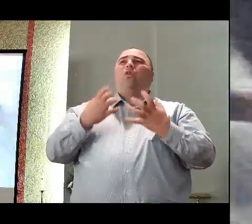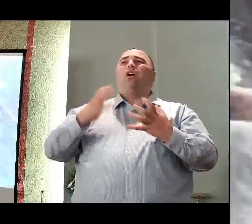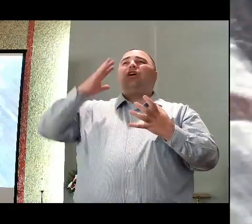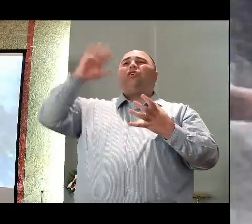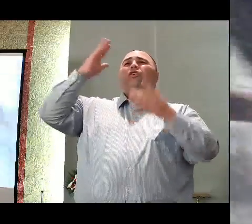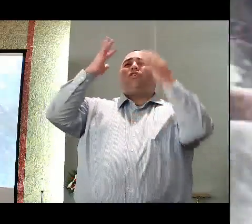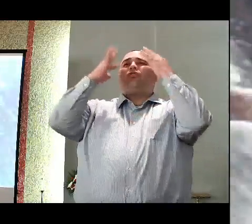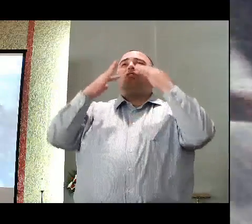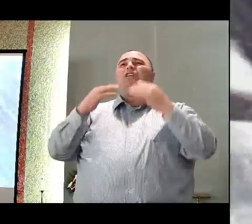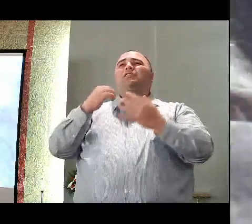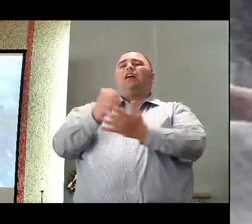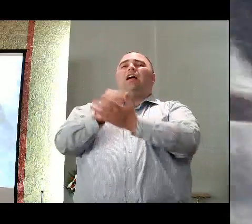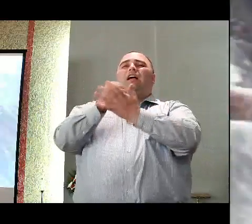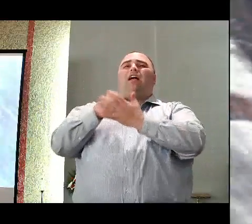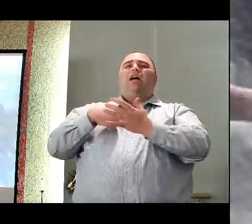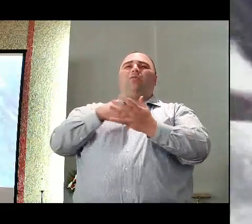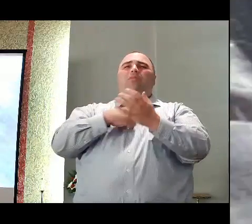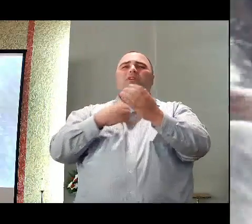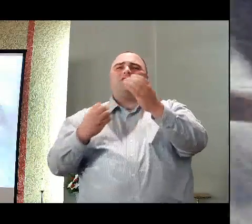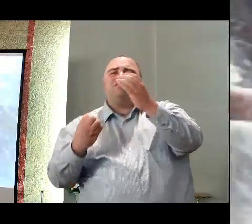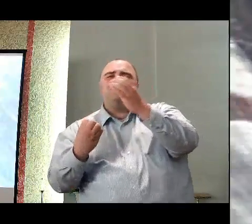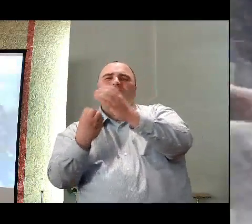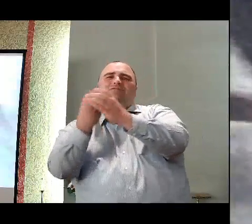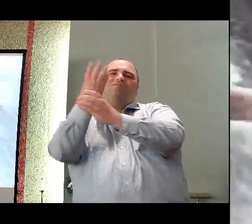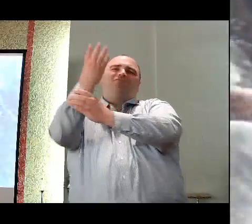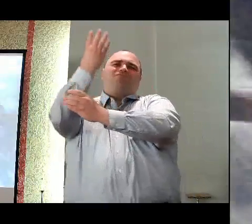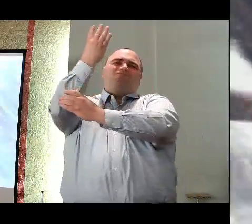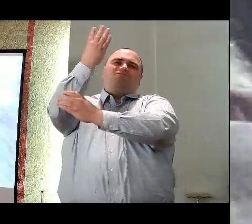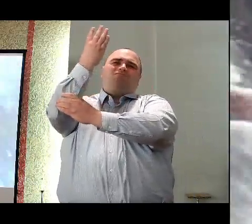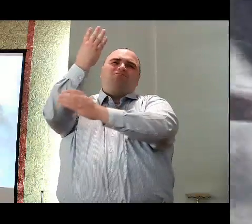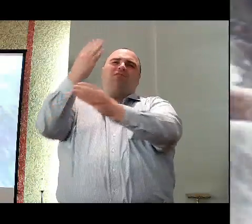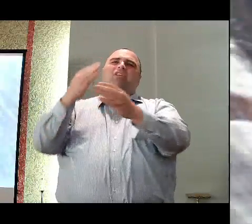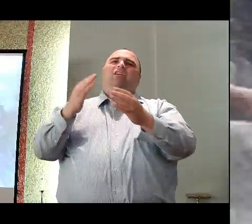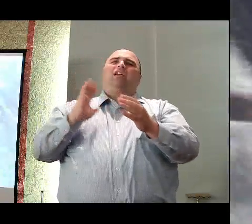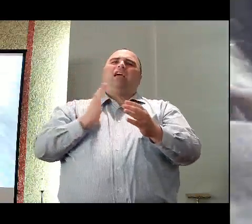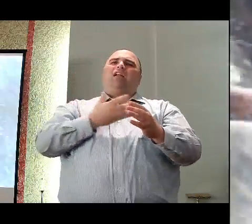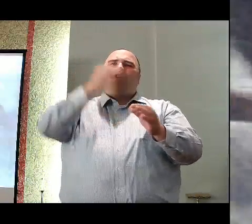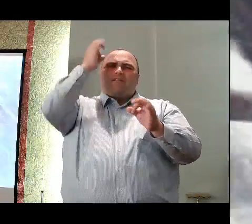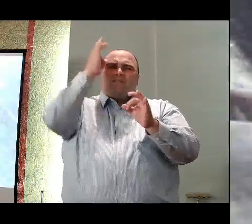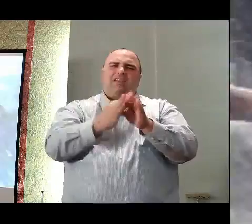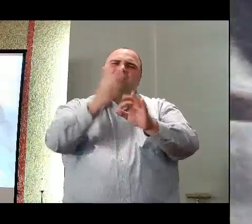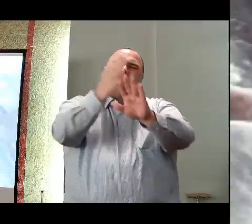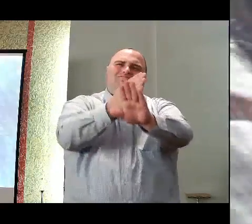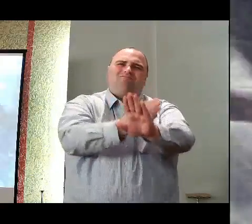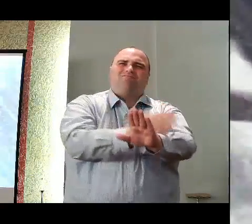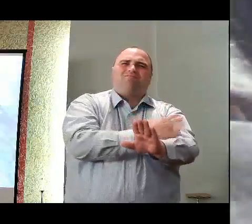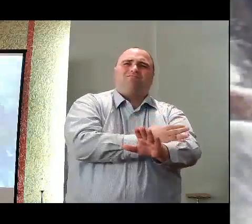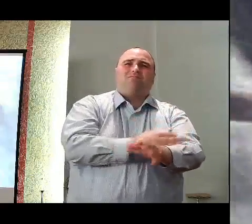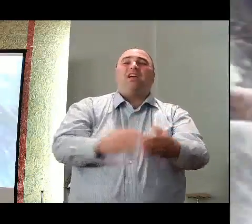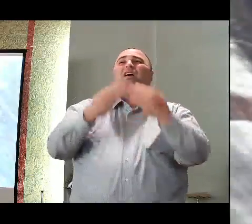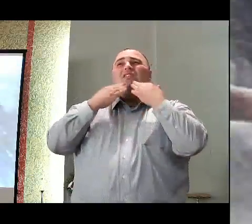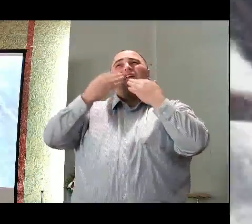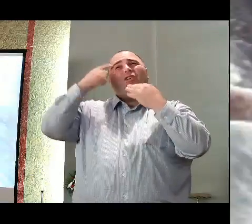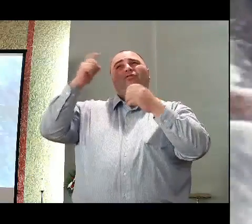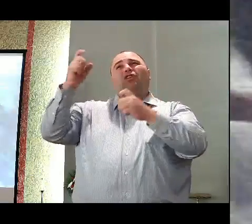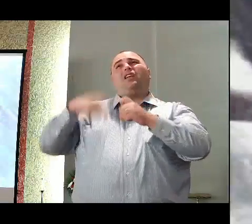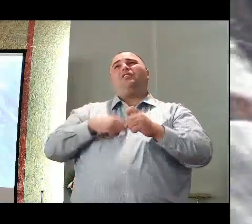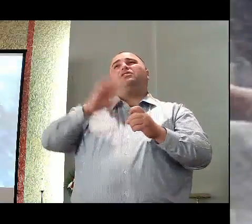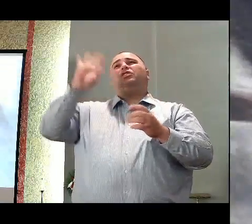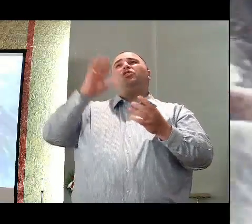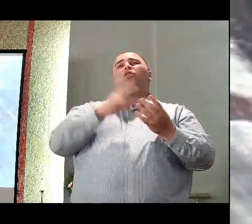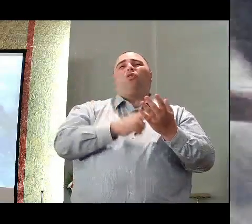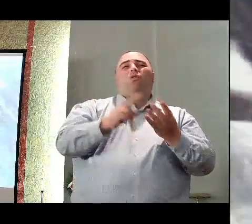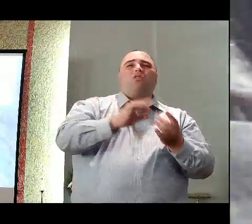are thankful that you help us see and that you've given us your Holy Spirit. You've given it to, have given him